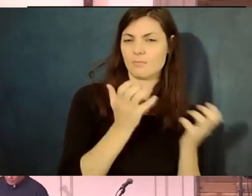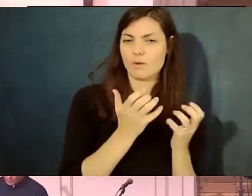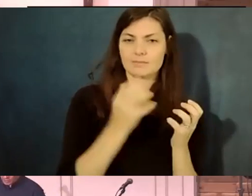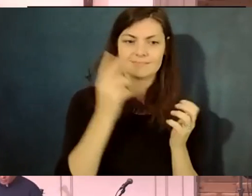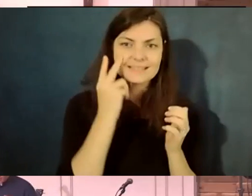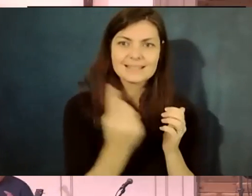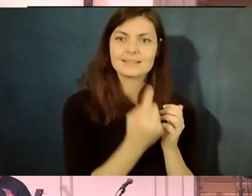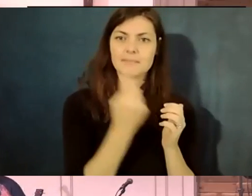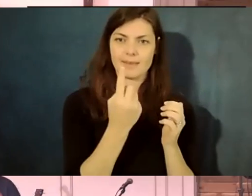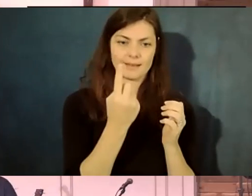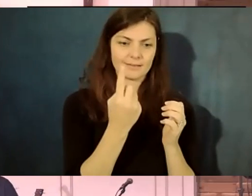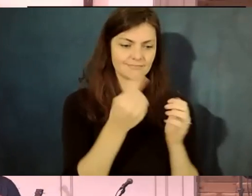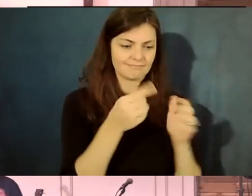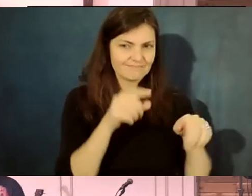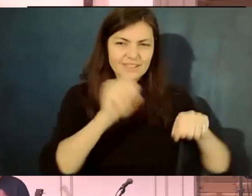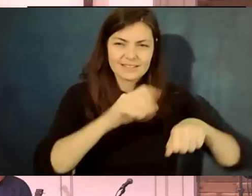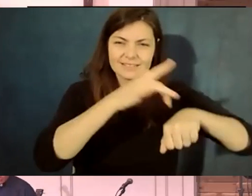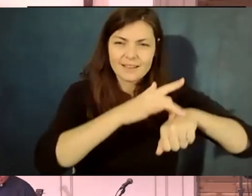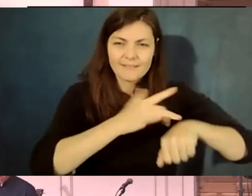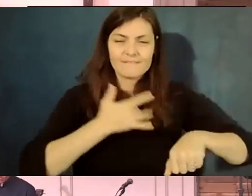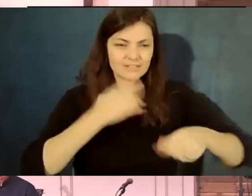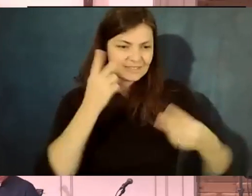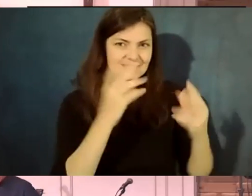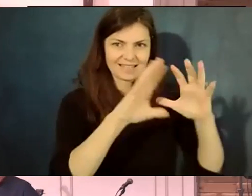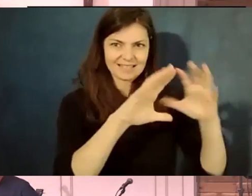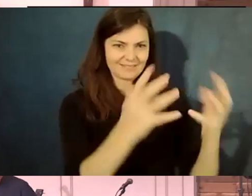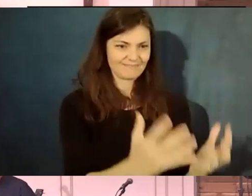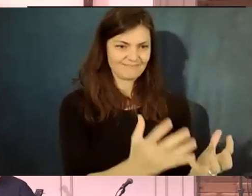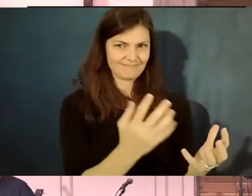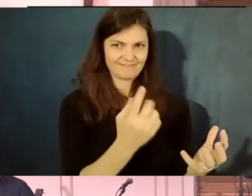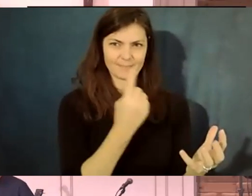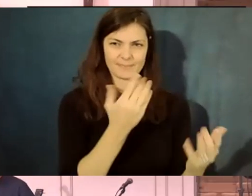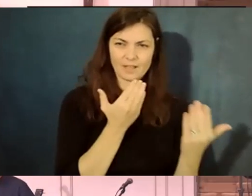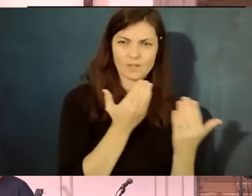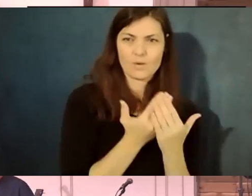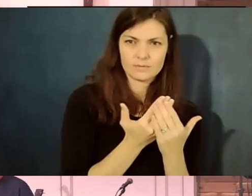worship. They wanted a God they could touch and feel up close.